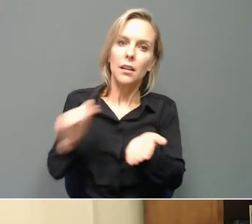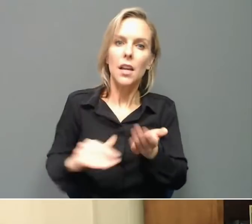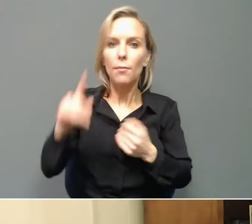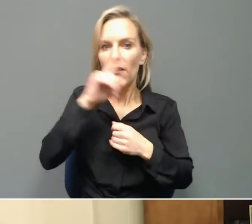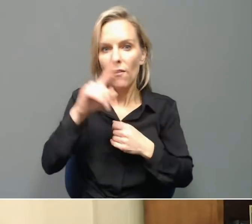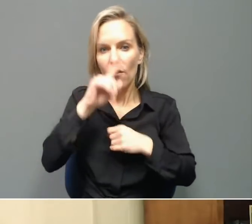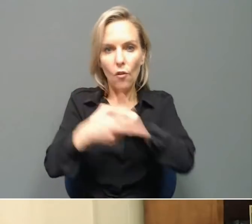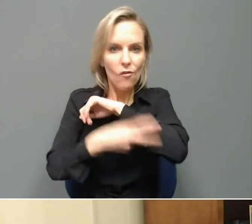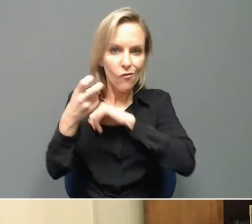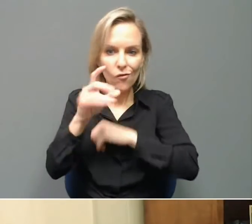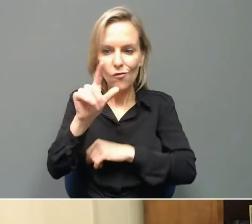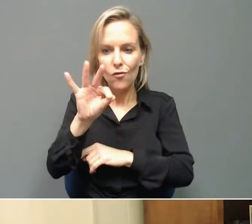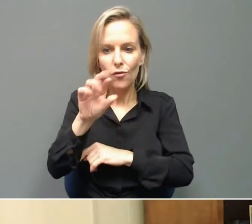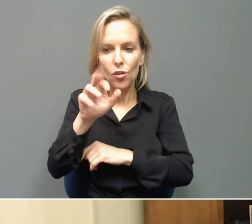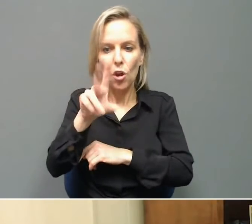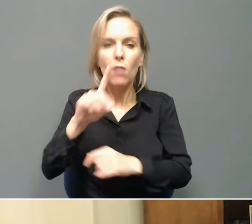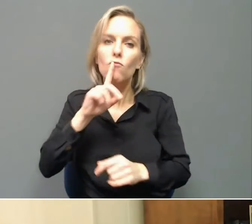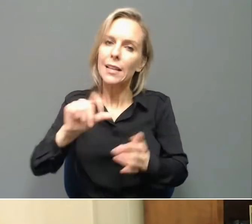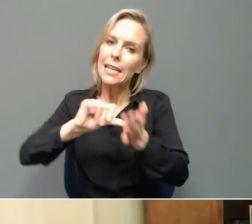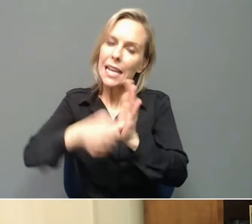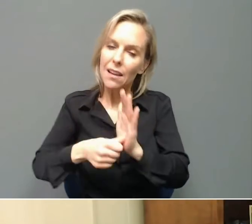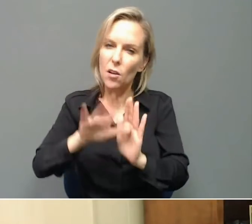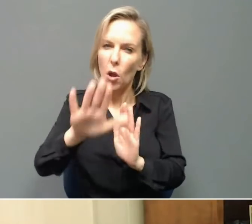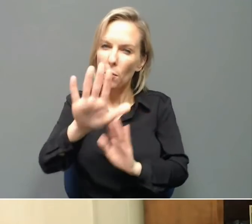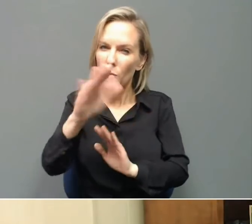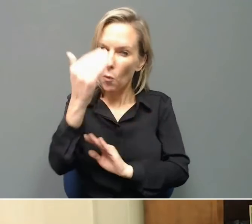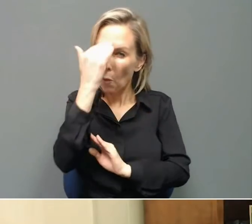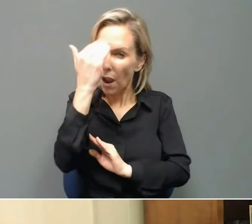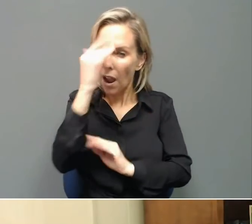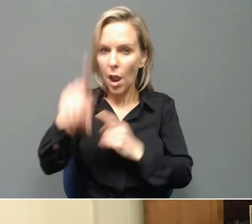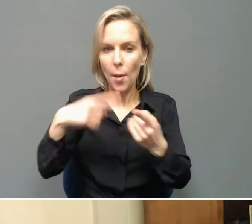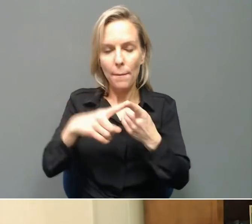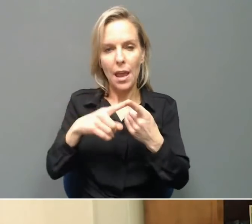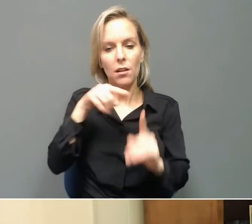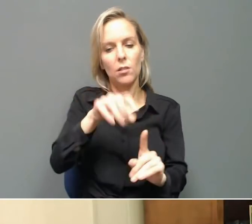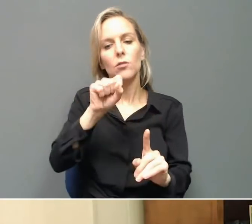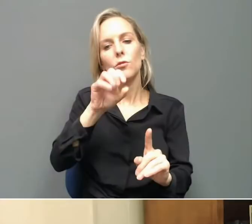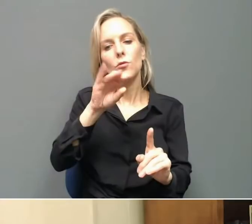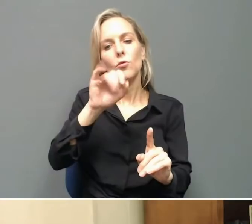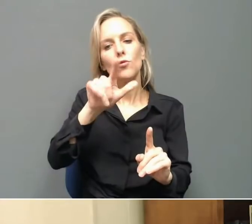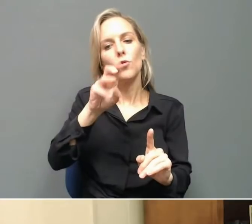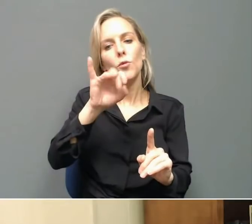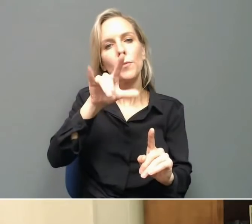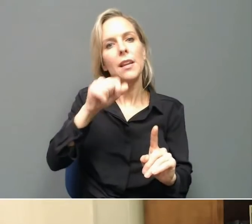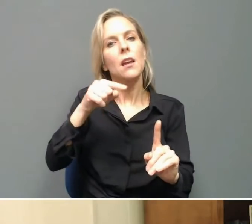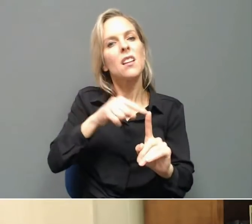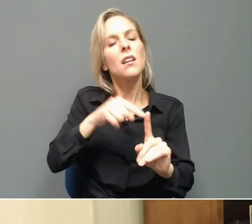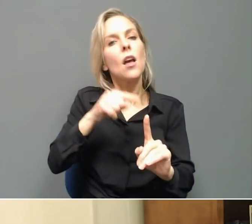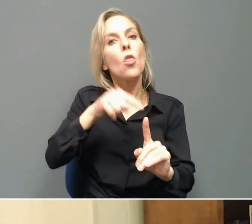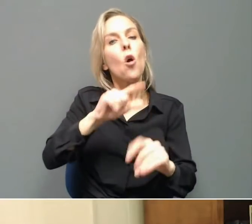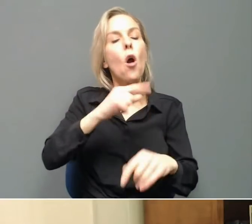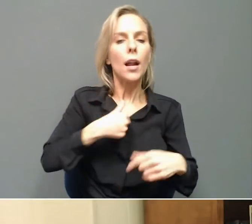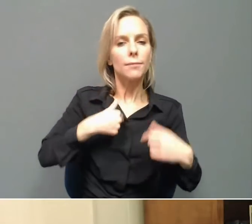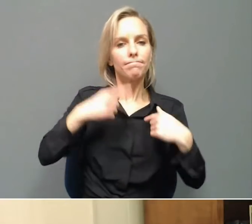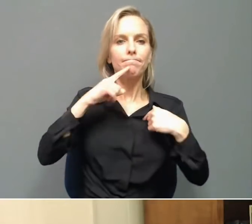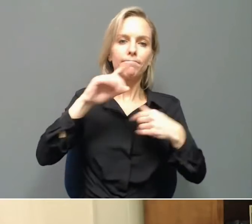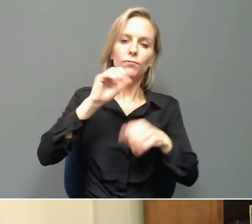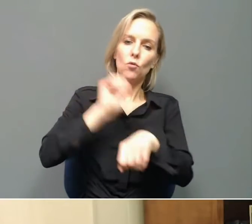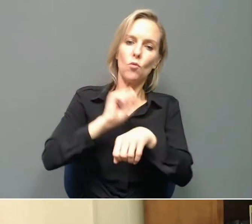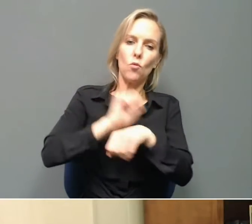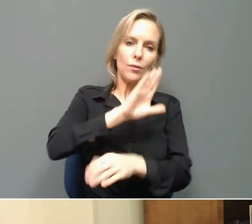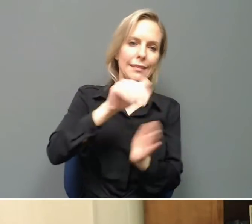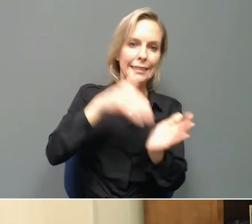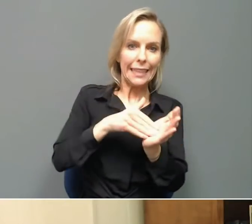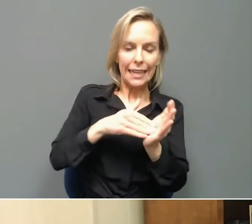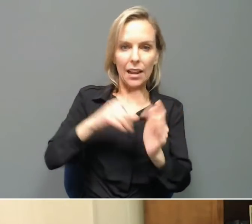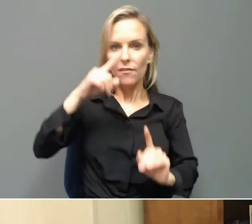few things. Please beware of fraudulent social media sites posing as the Kentucky Career Center. I'm not sure if we still have the